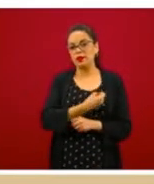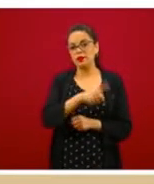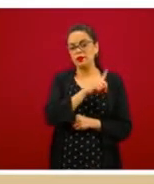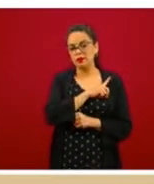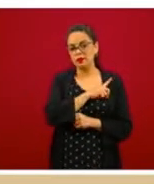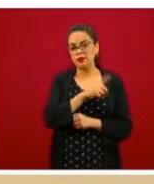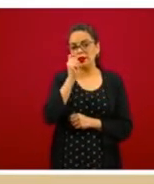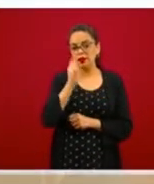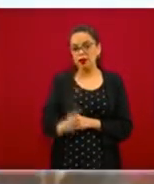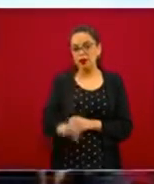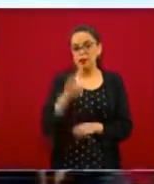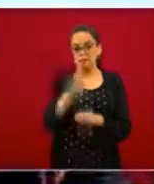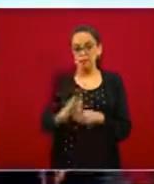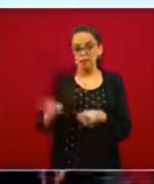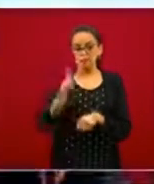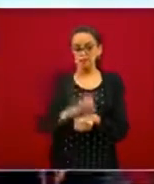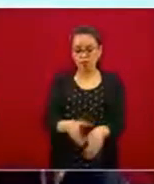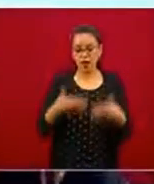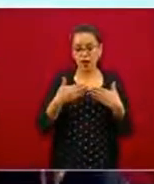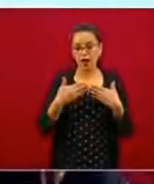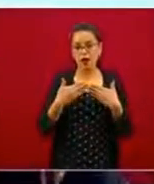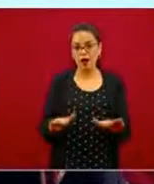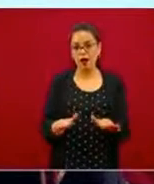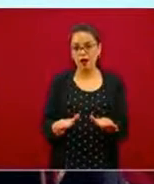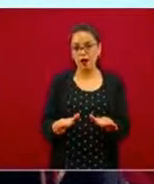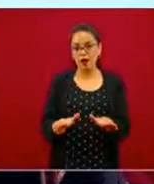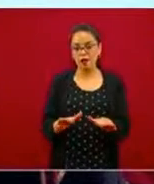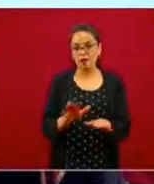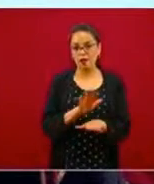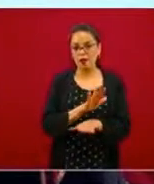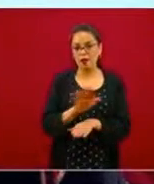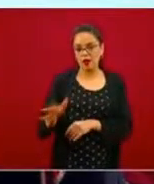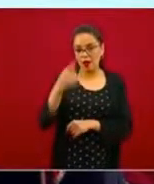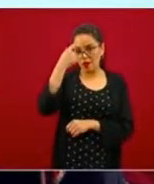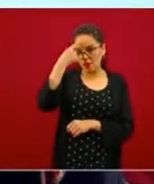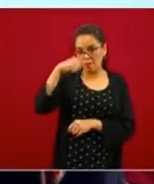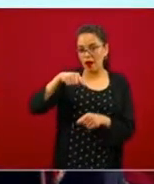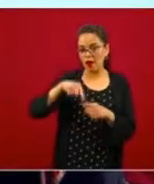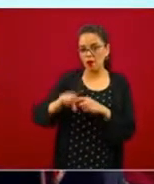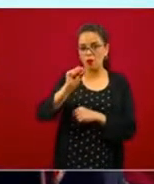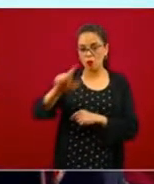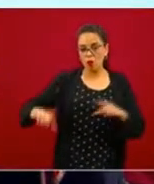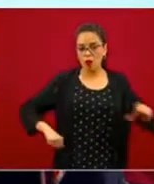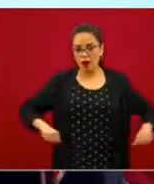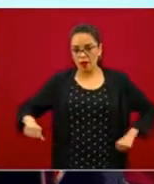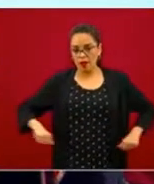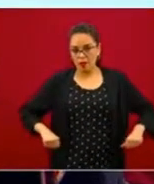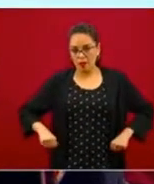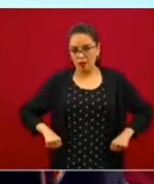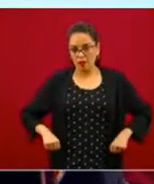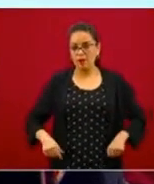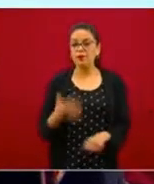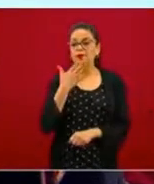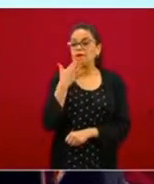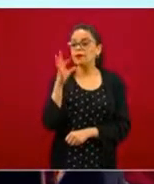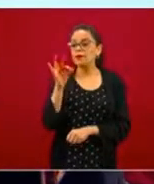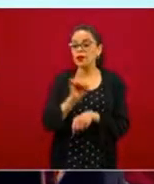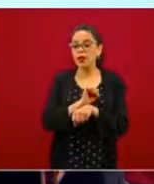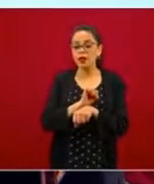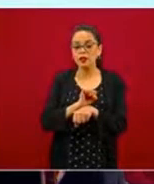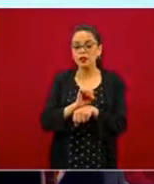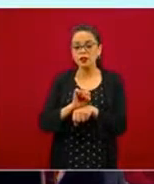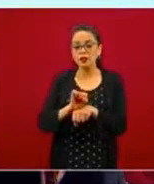indicator of the fact that the epidemic it's decreasing, and it actually corresponds to other indicators we've